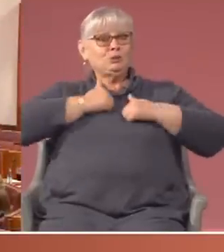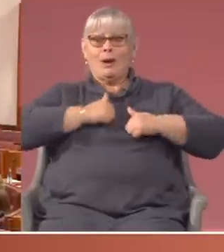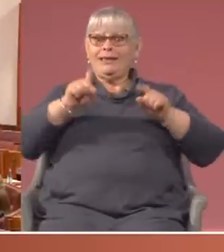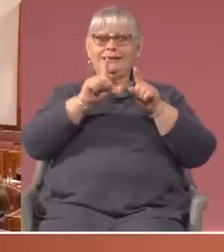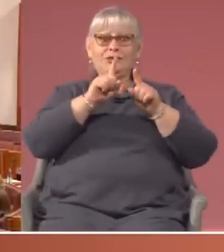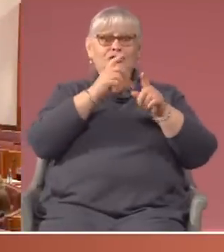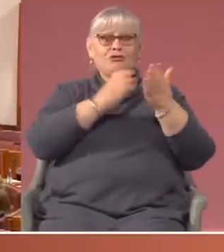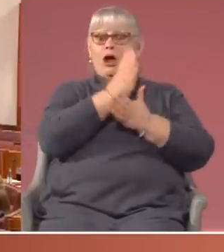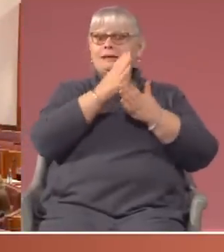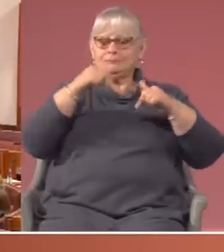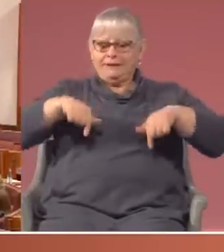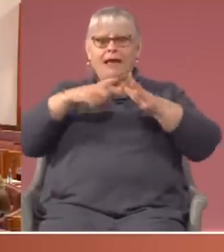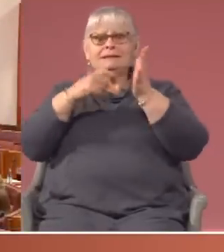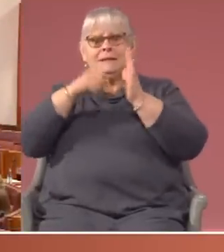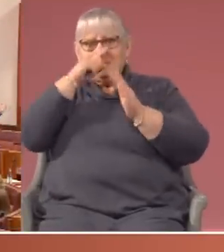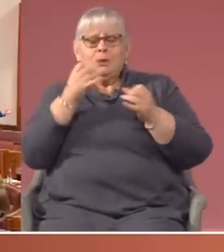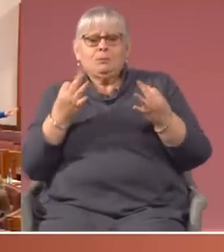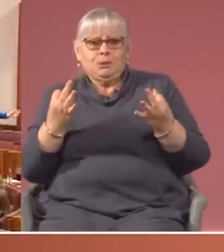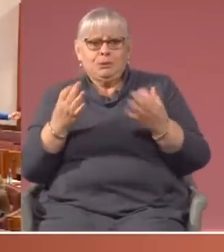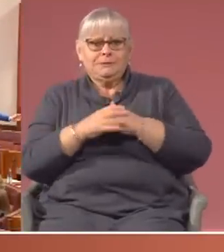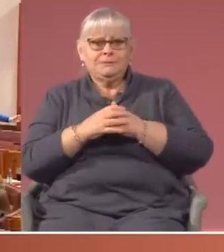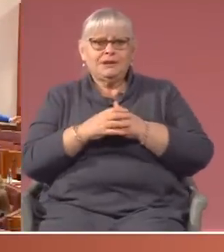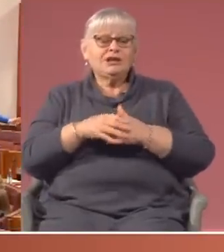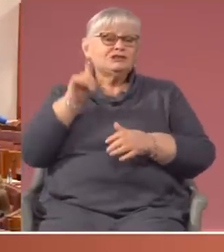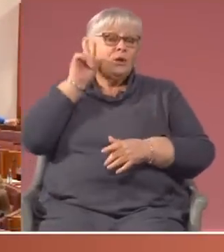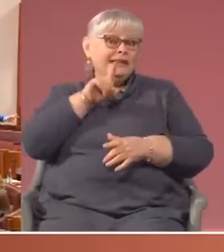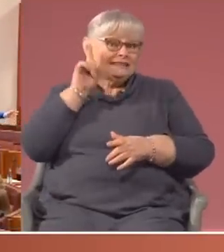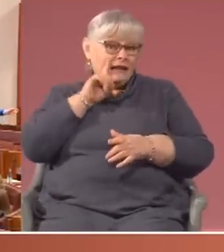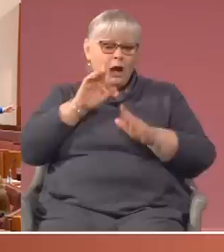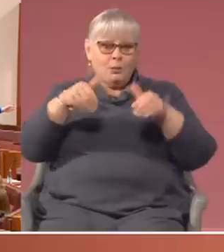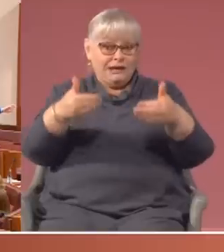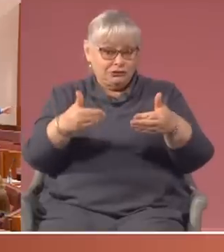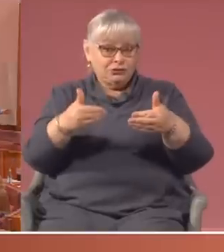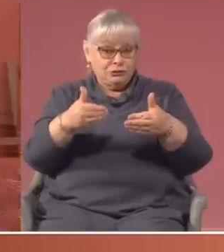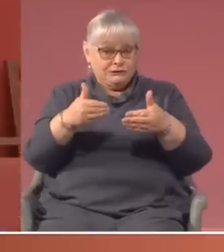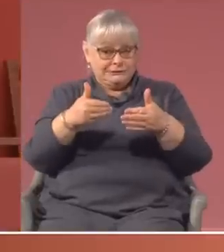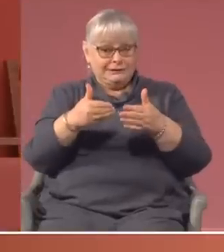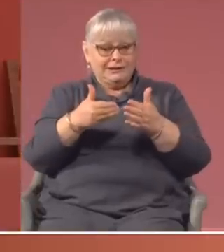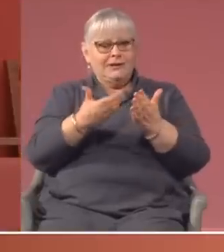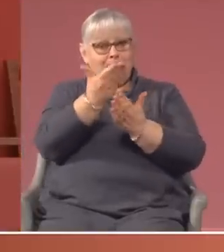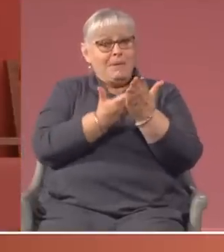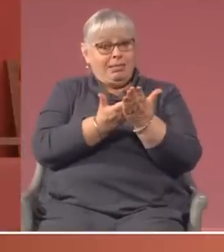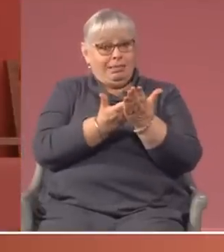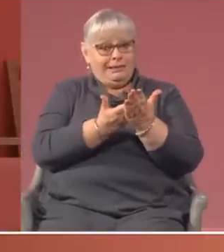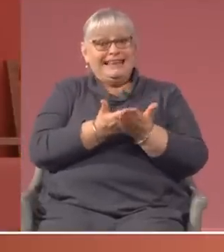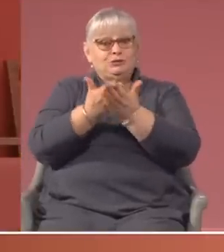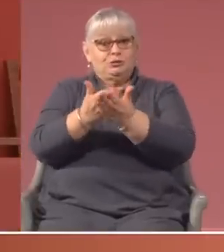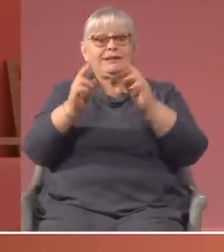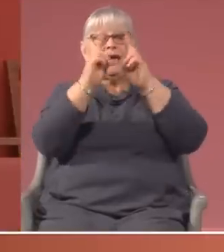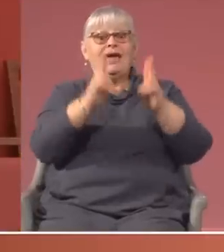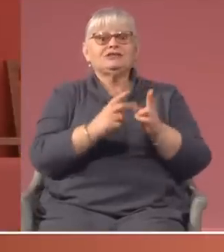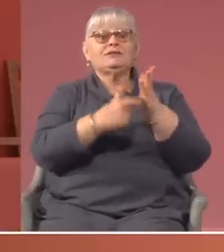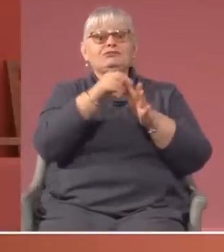rights. Yesterday, legislation to restore our rights as a territory was introduced into the House of Representatives. This is not the first